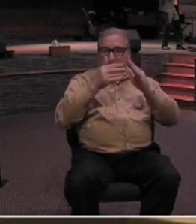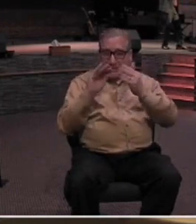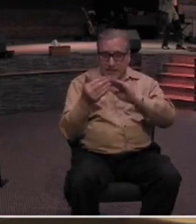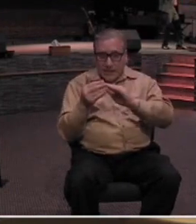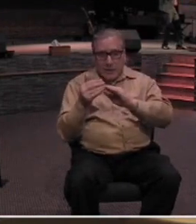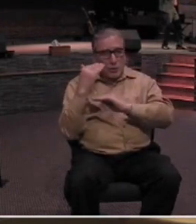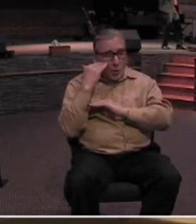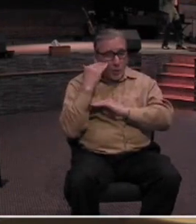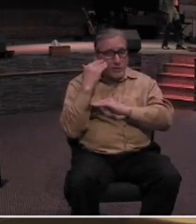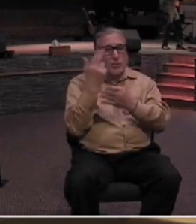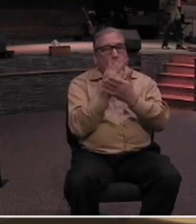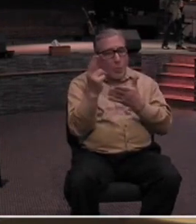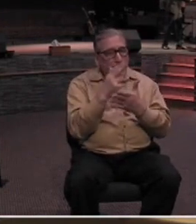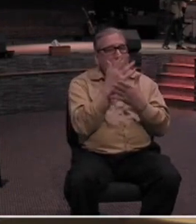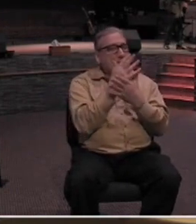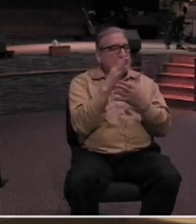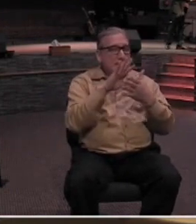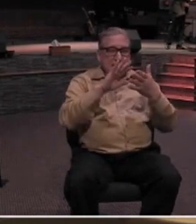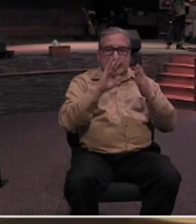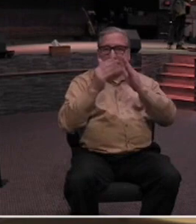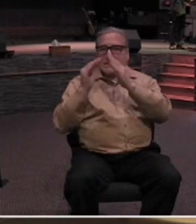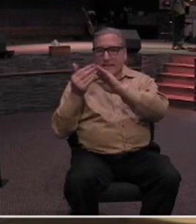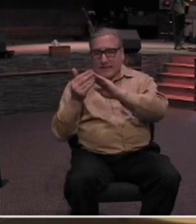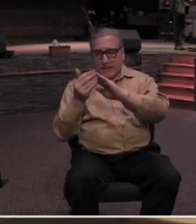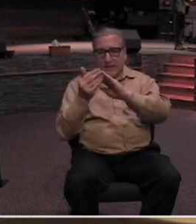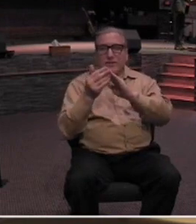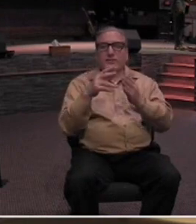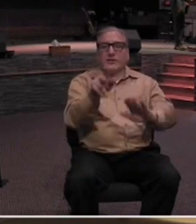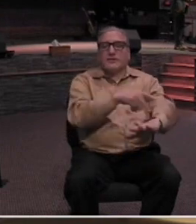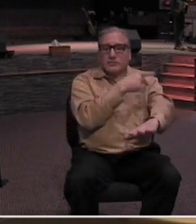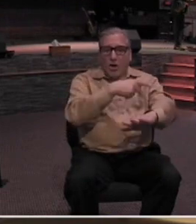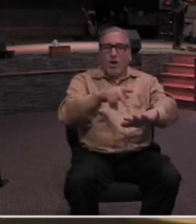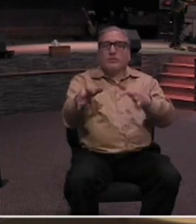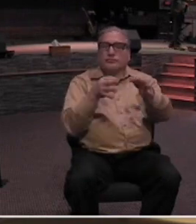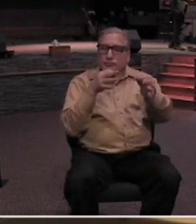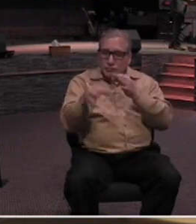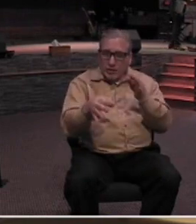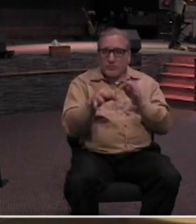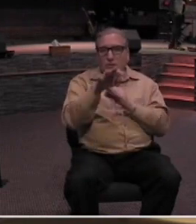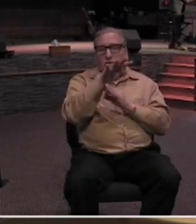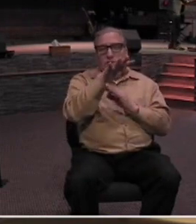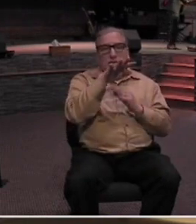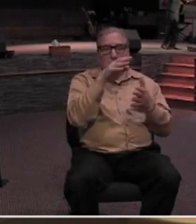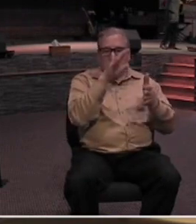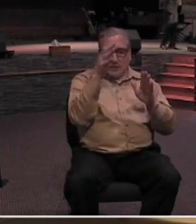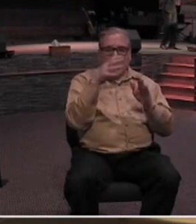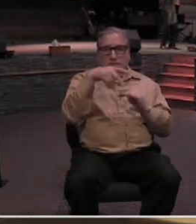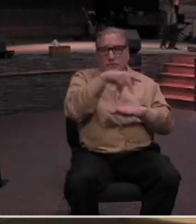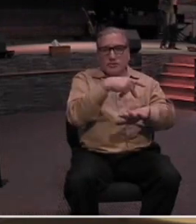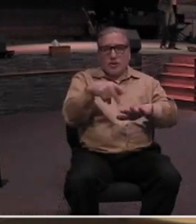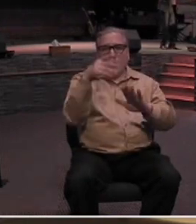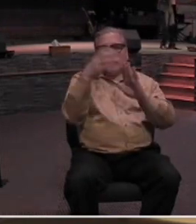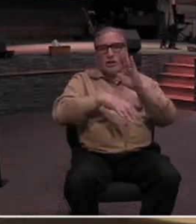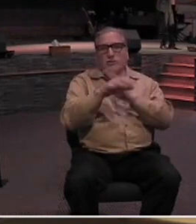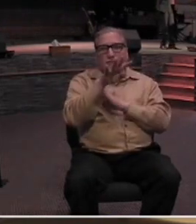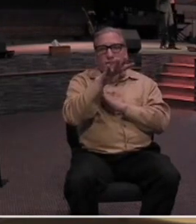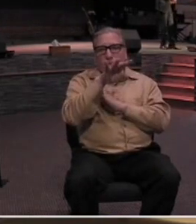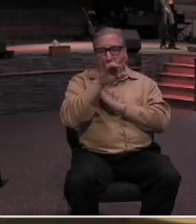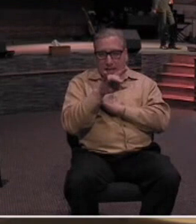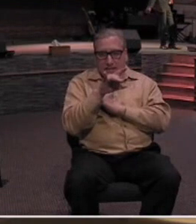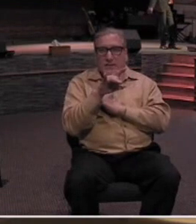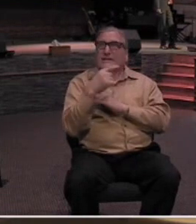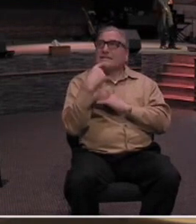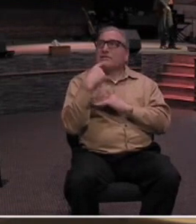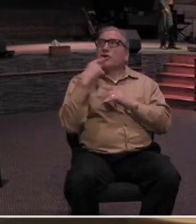as the holy city that the psalmist described in Psalms chapter 48, verses 1 and 2, when he said, "Great is the Lord